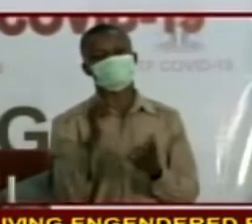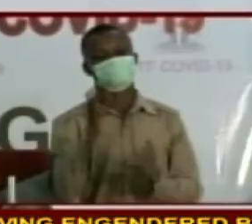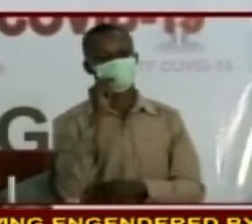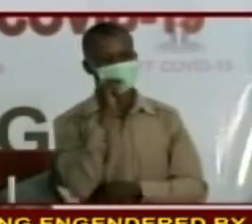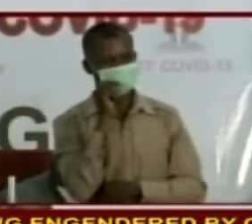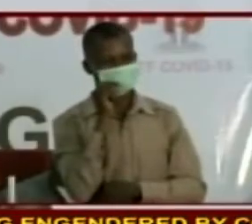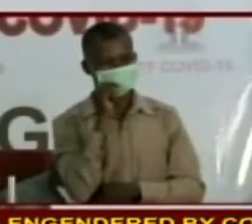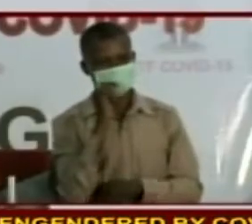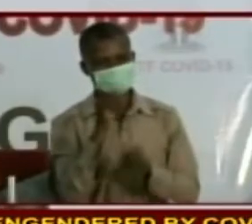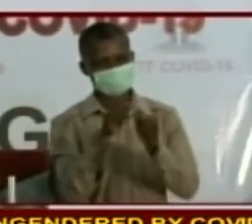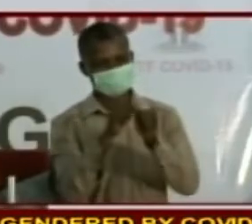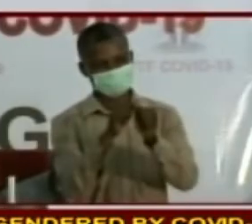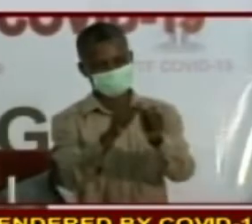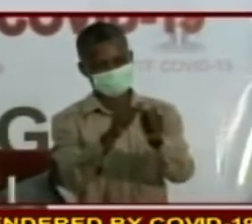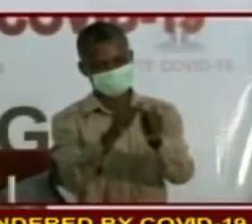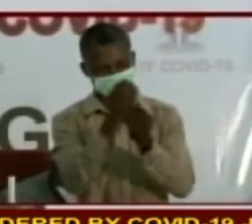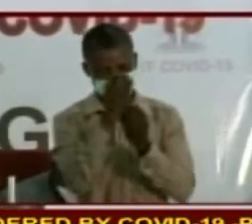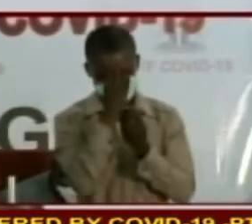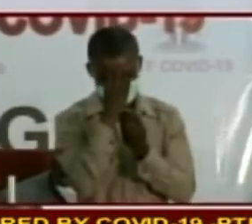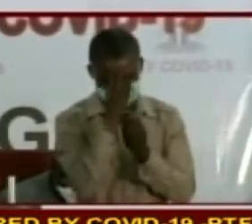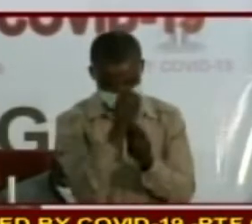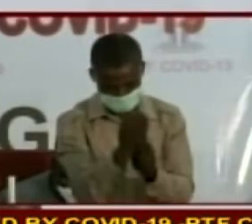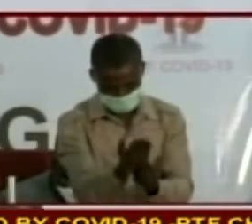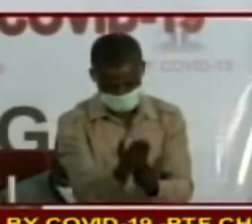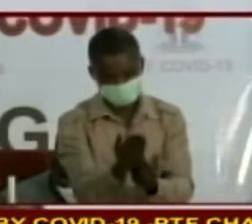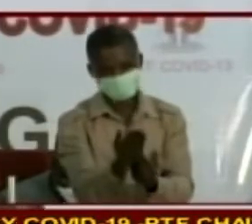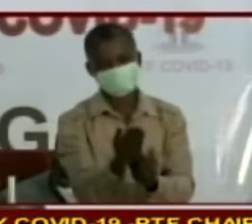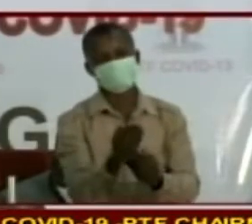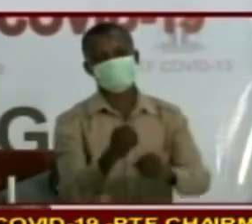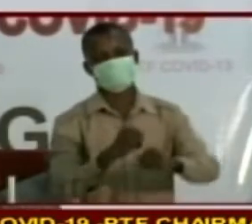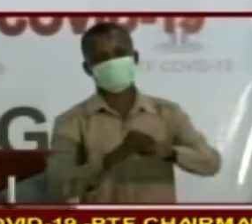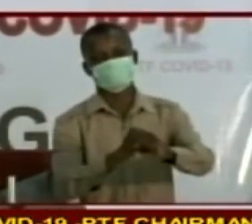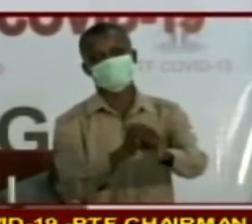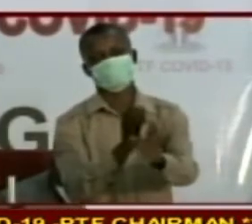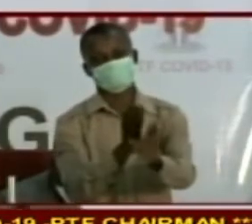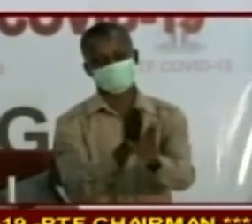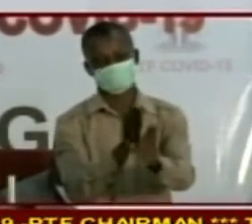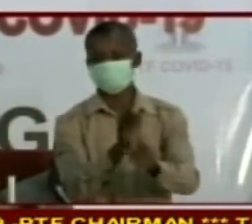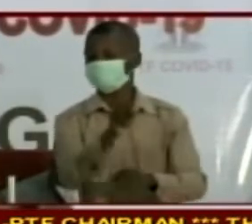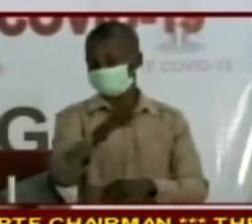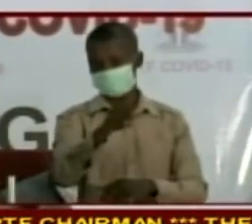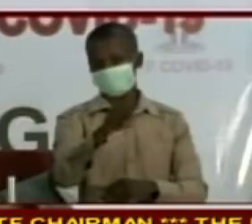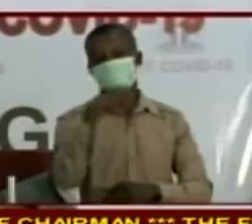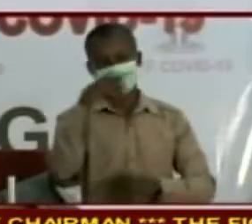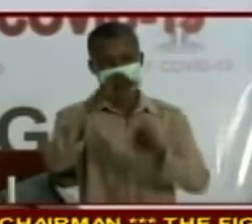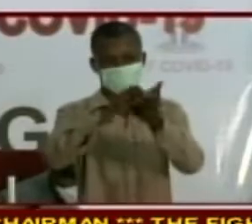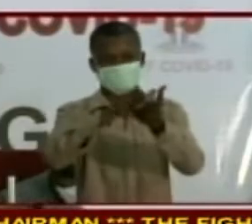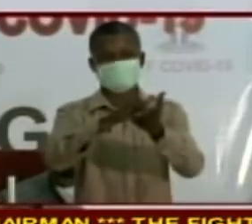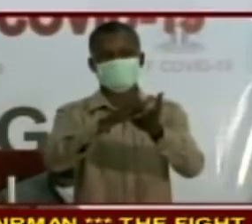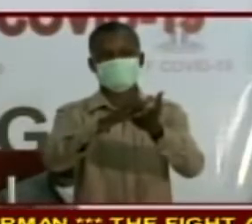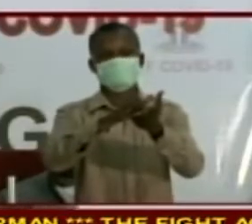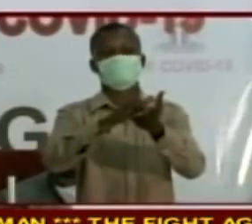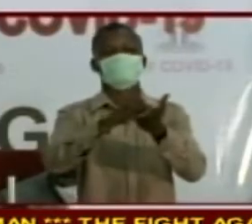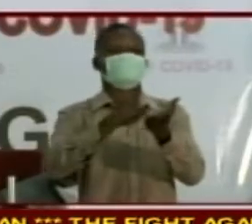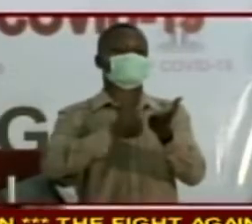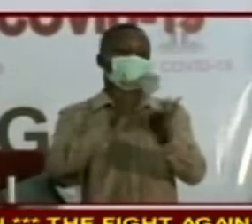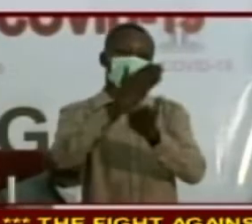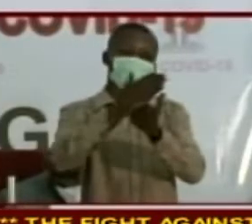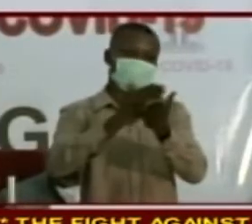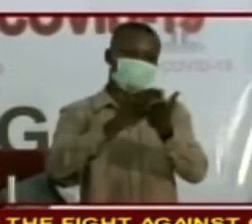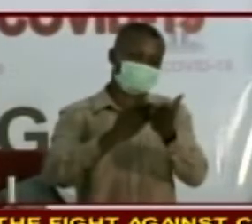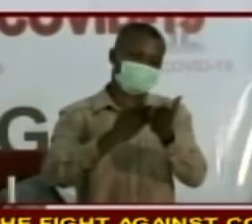Nigerians to continue to follow these advisories. Yes, it's been said that there is a